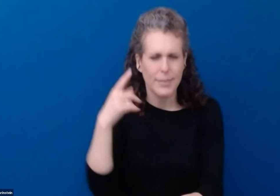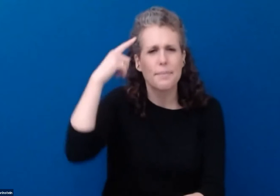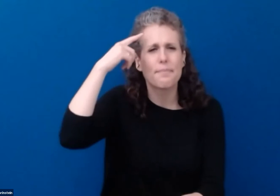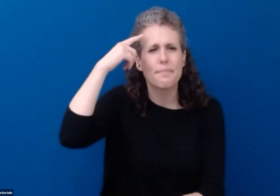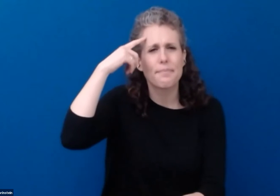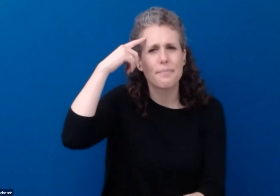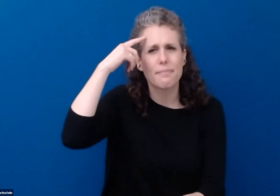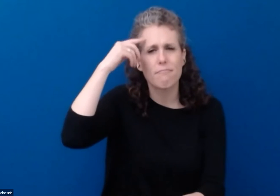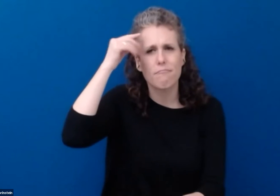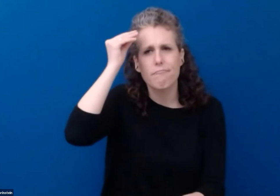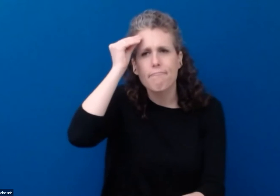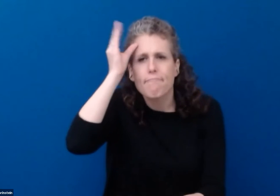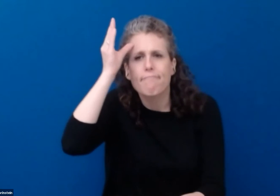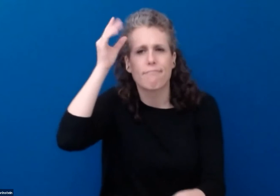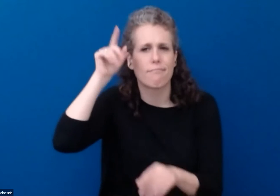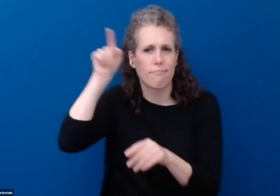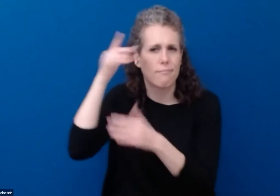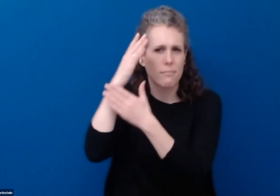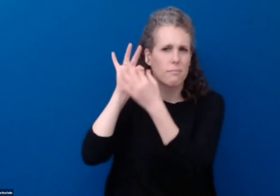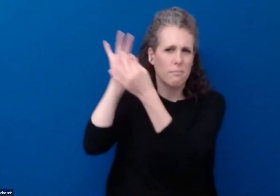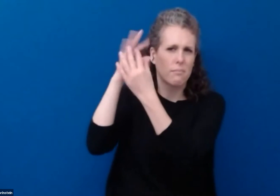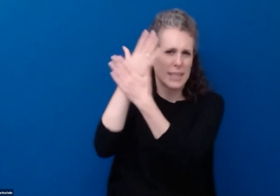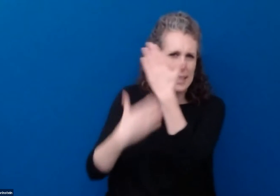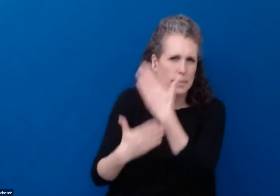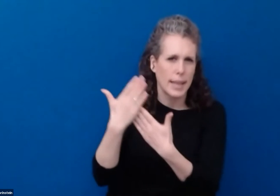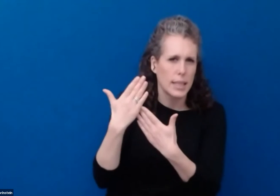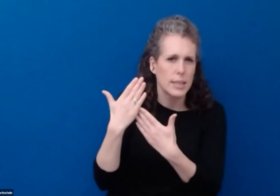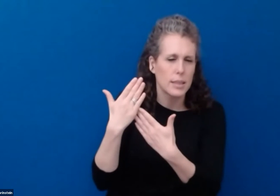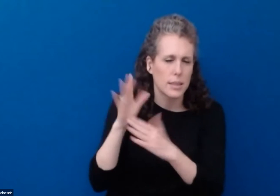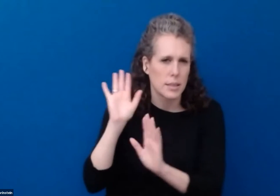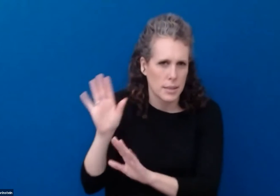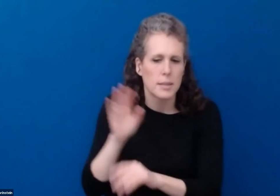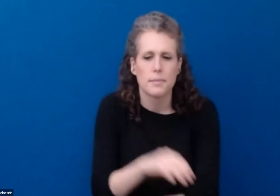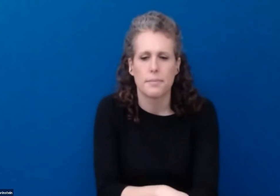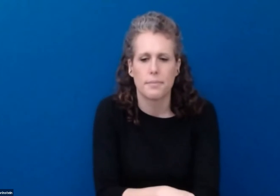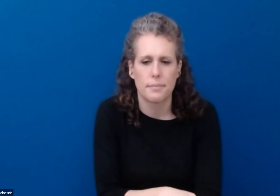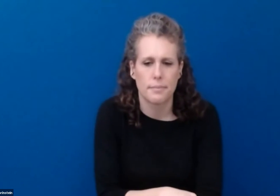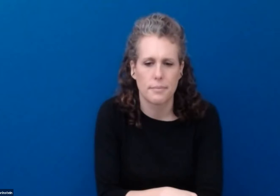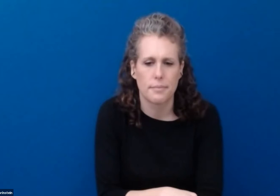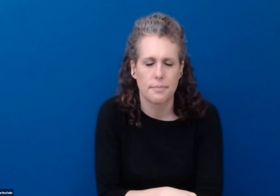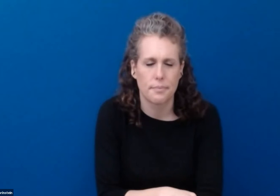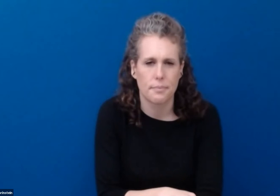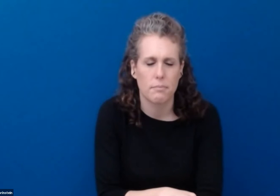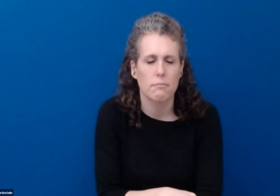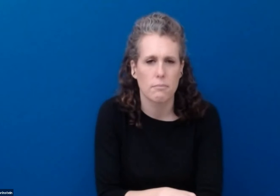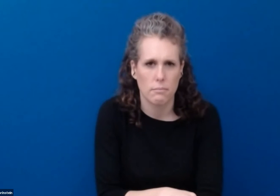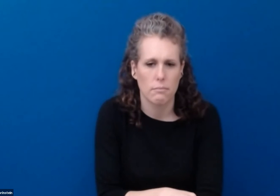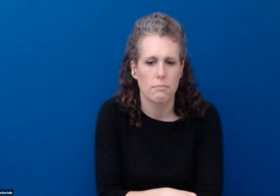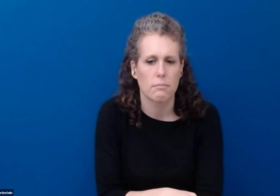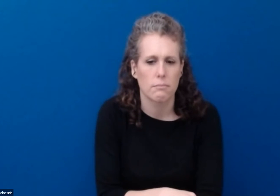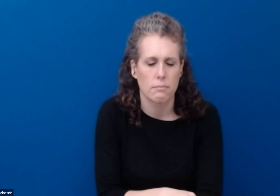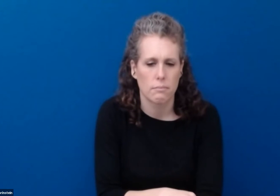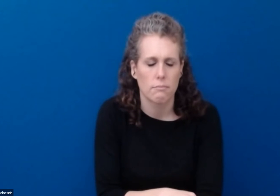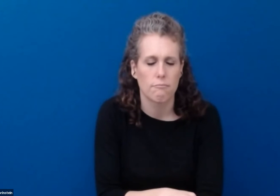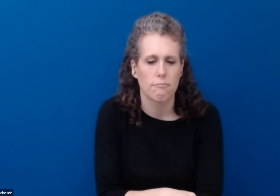intellectual disabilities, people with intellectual disabilities. And then we were approached, they